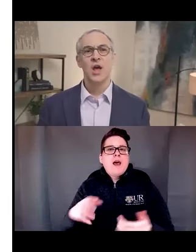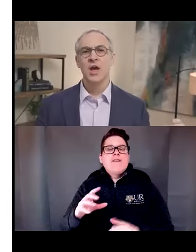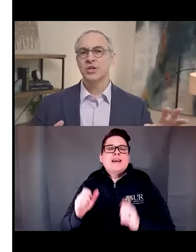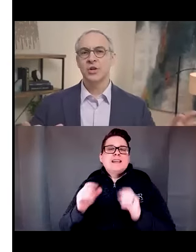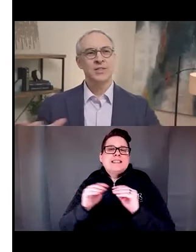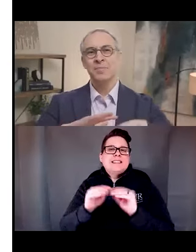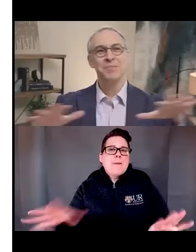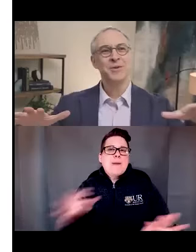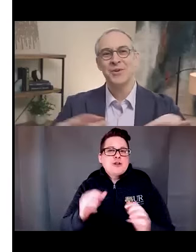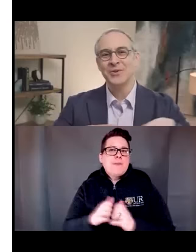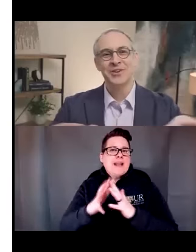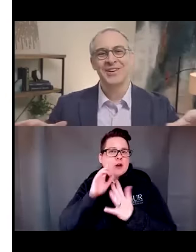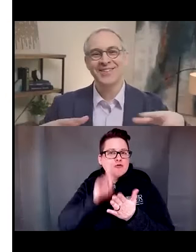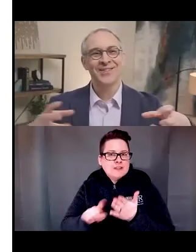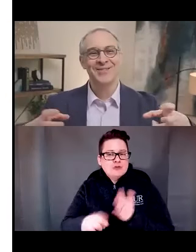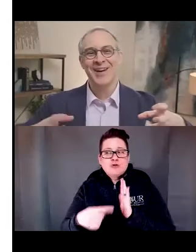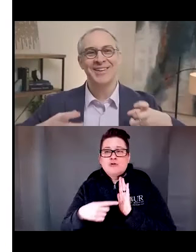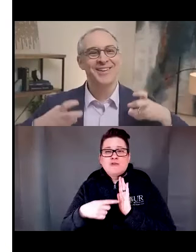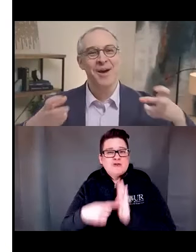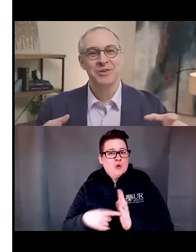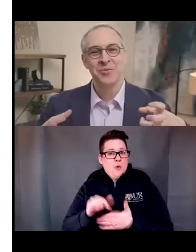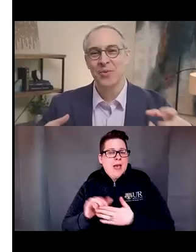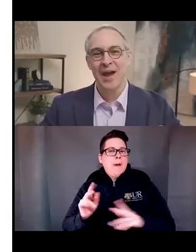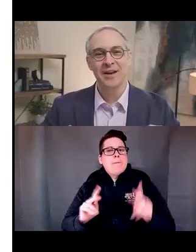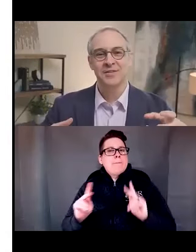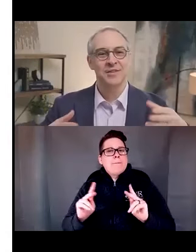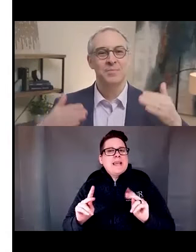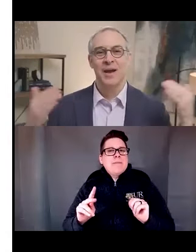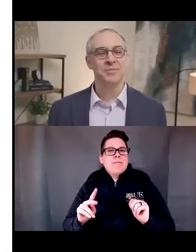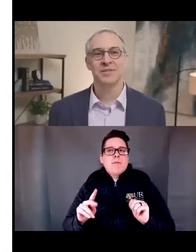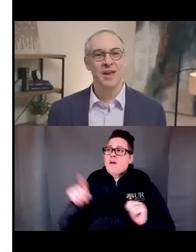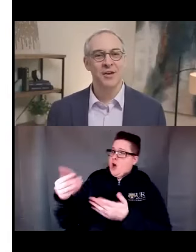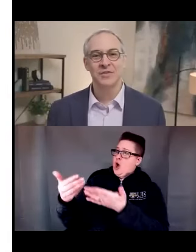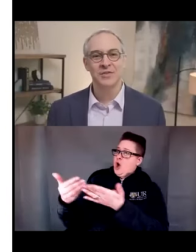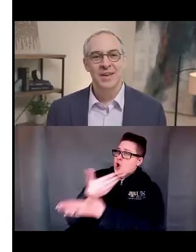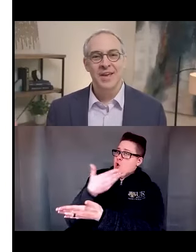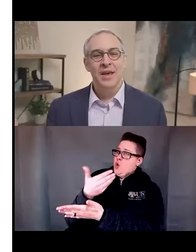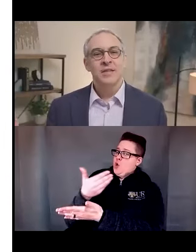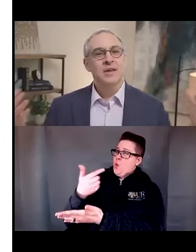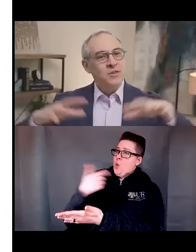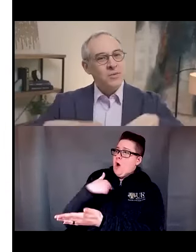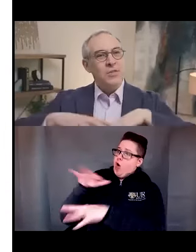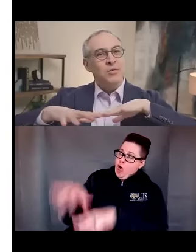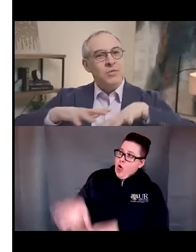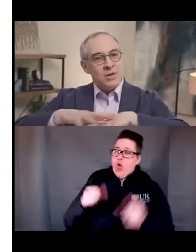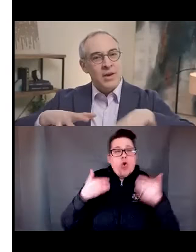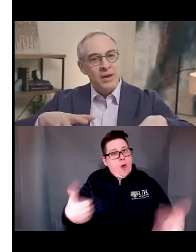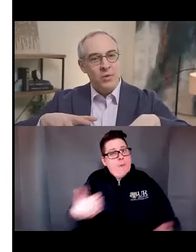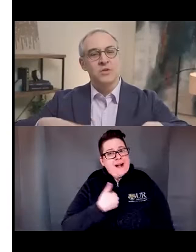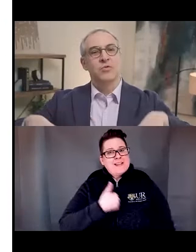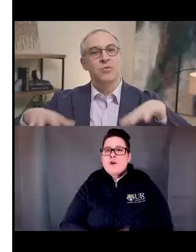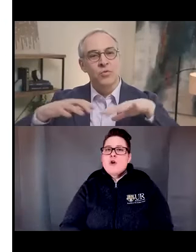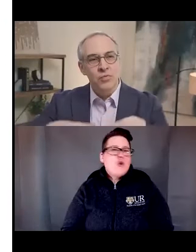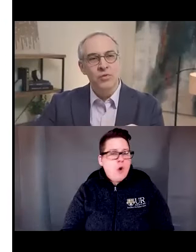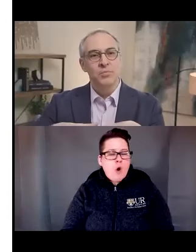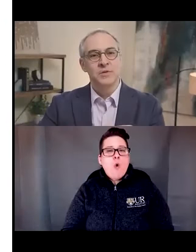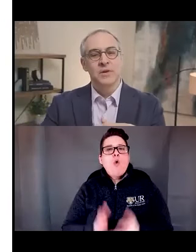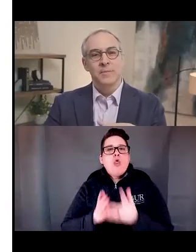research showing that people don't adopt new practices by themselves. They do it through their networks,